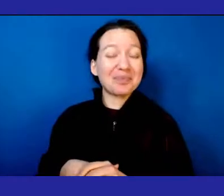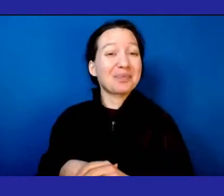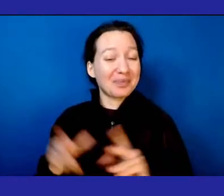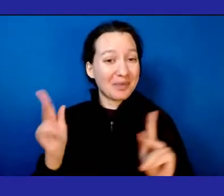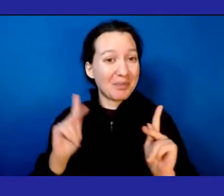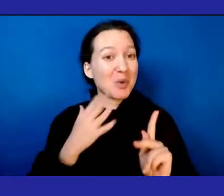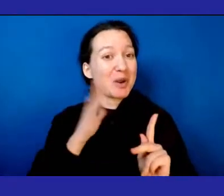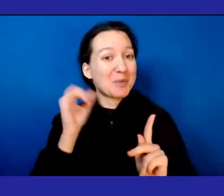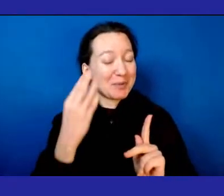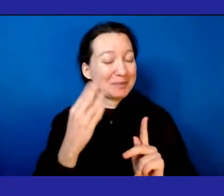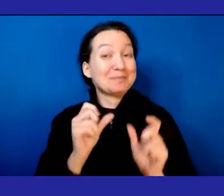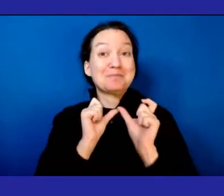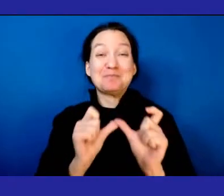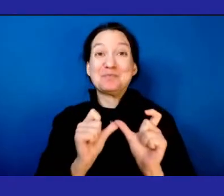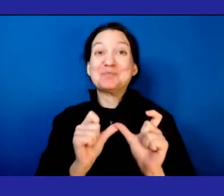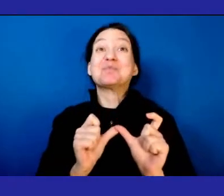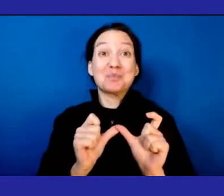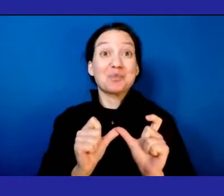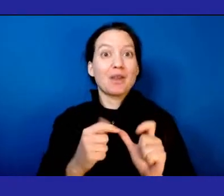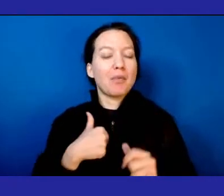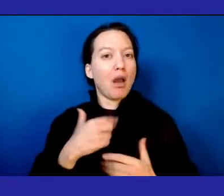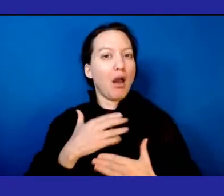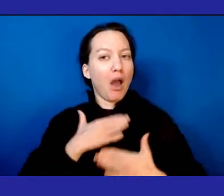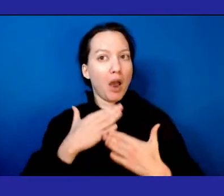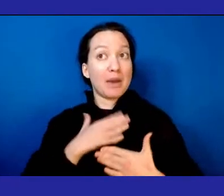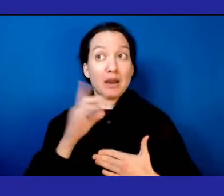work. And I'm glad that the doctor opened up that